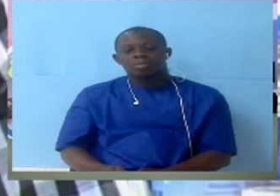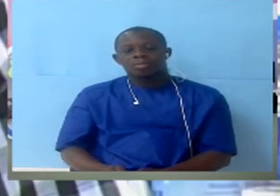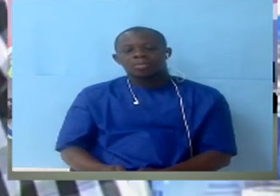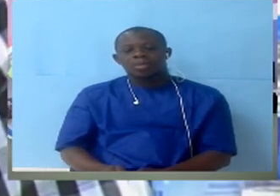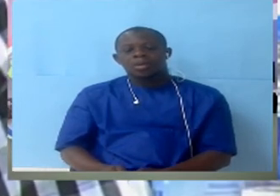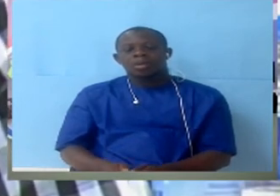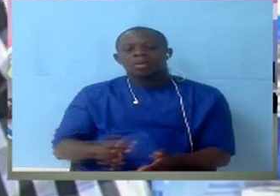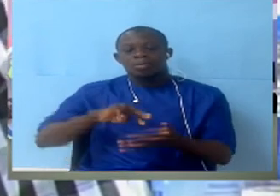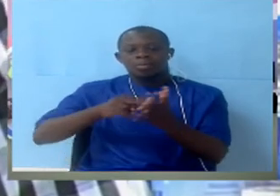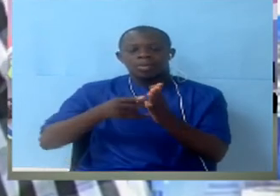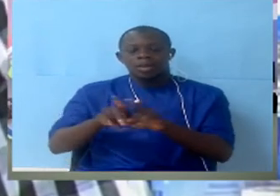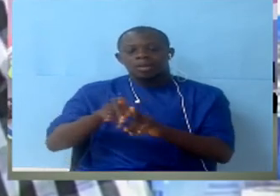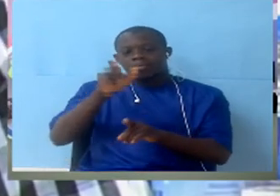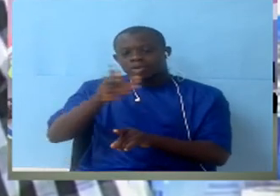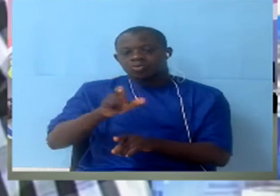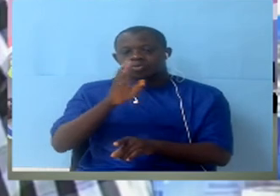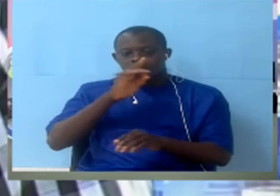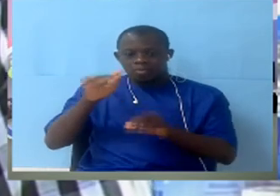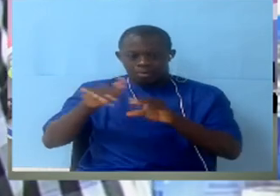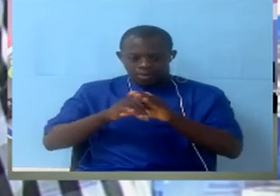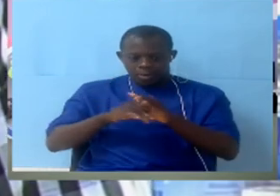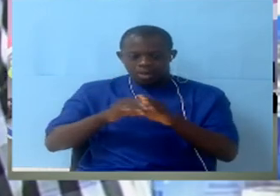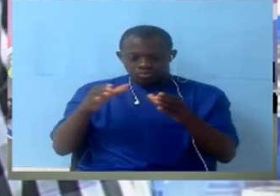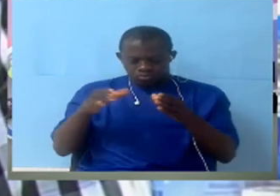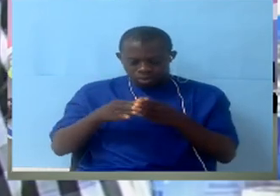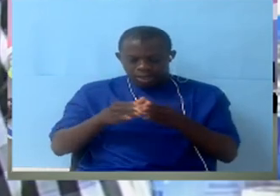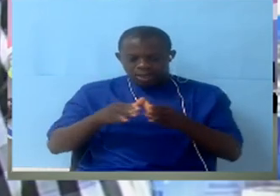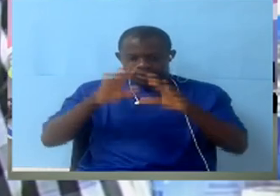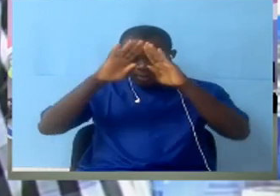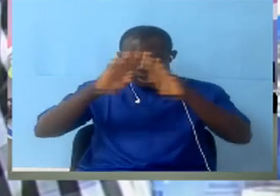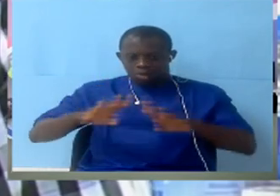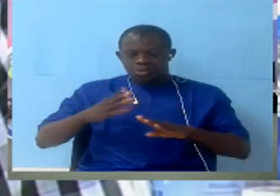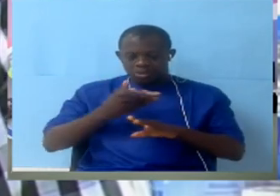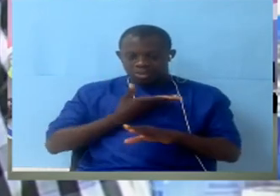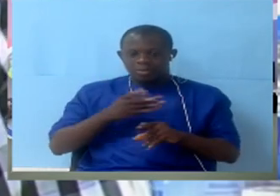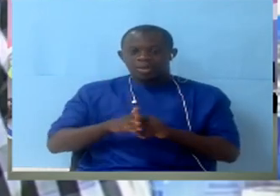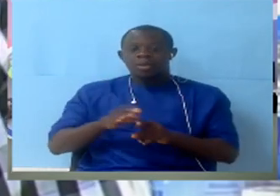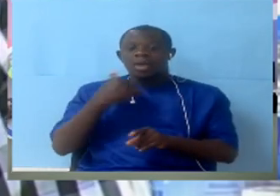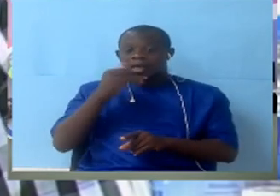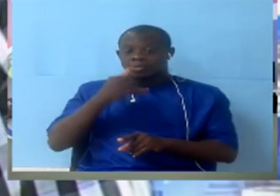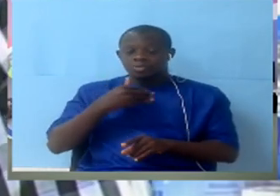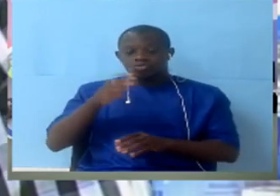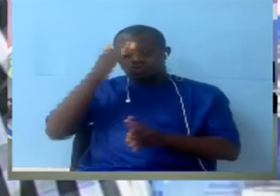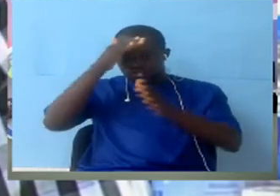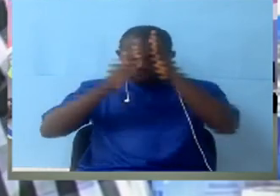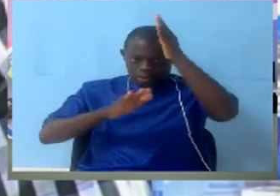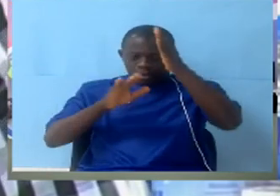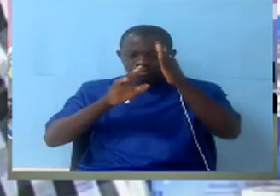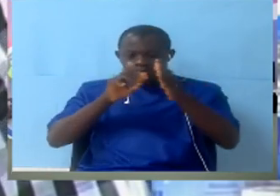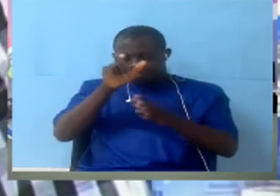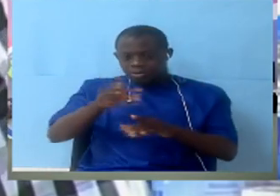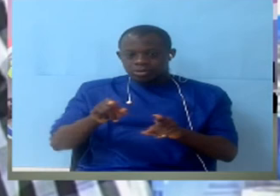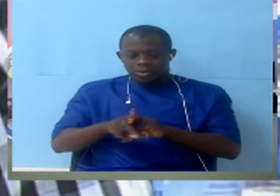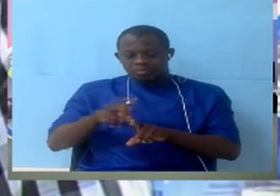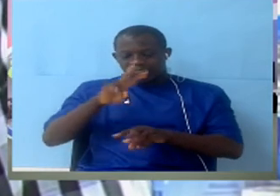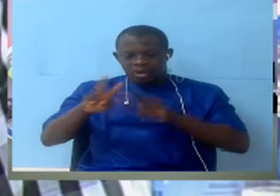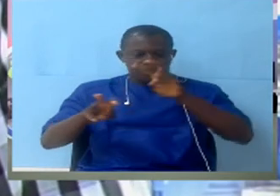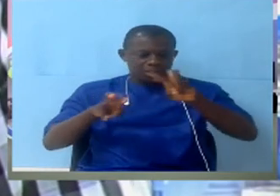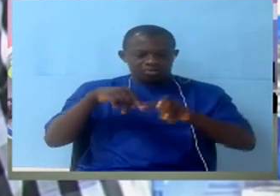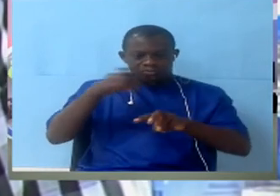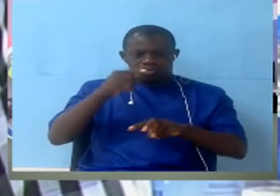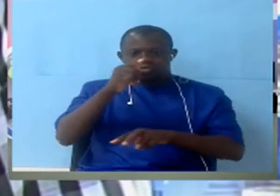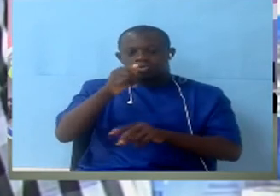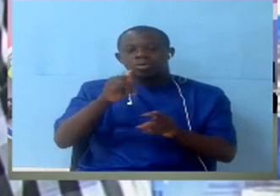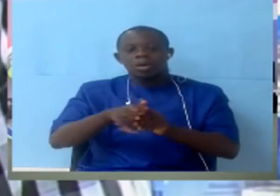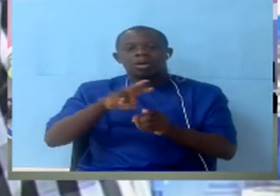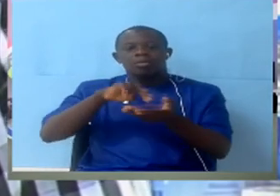He's one of my roommates. So you roll be jini kang. He told me that soldiers are looking for you. Ah, because you go nimi sajulta inata de